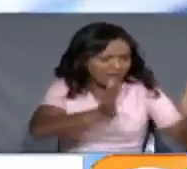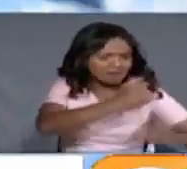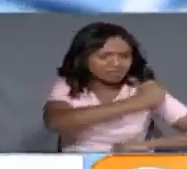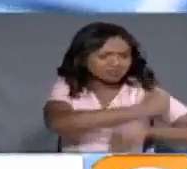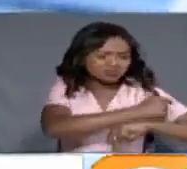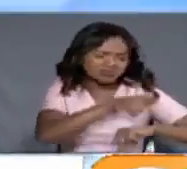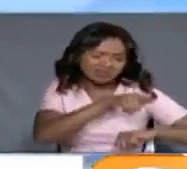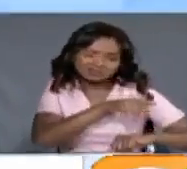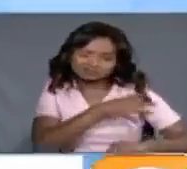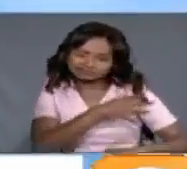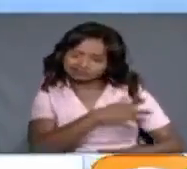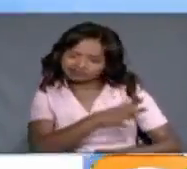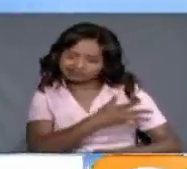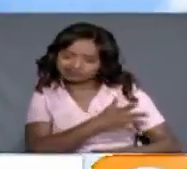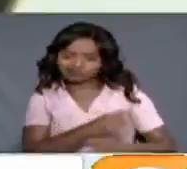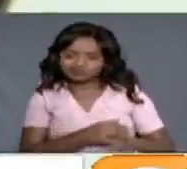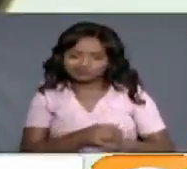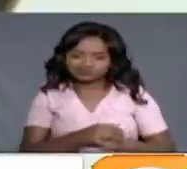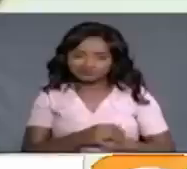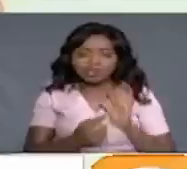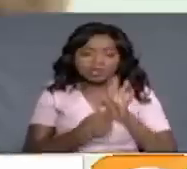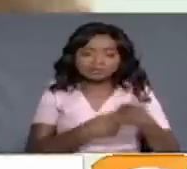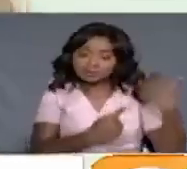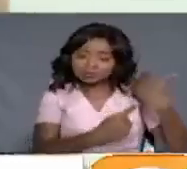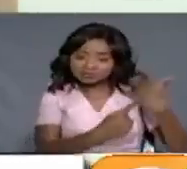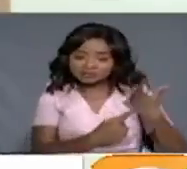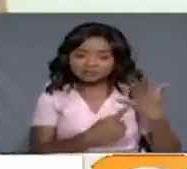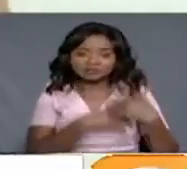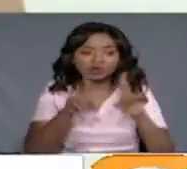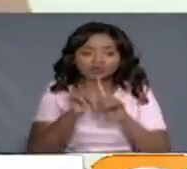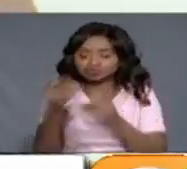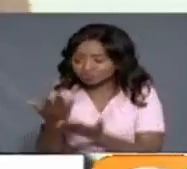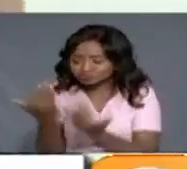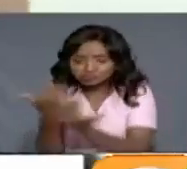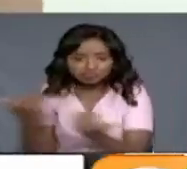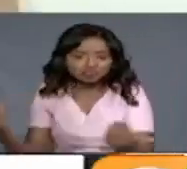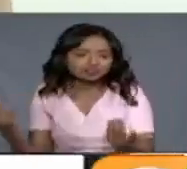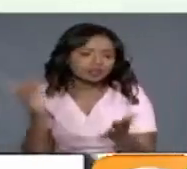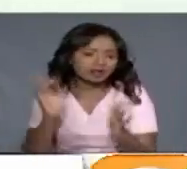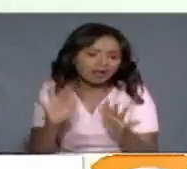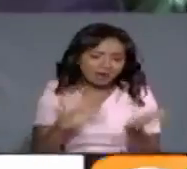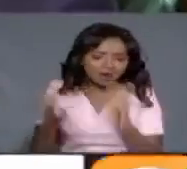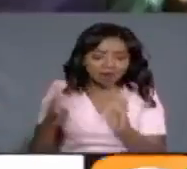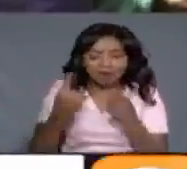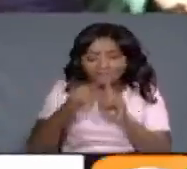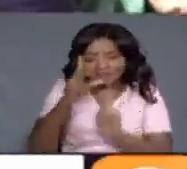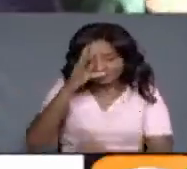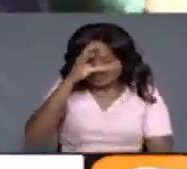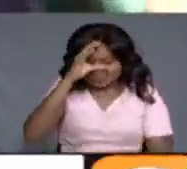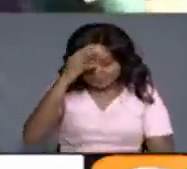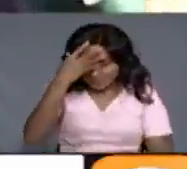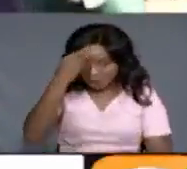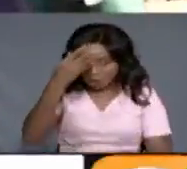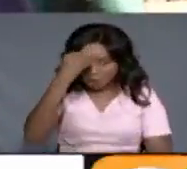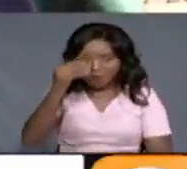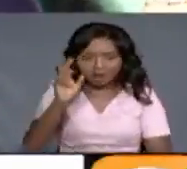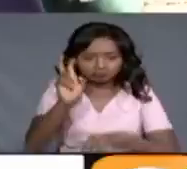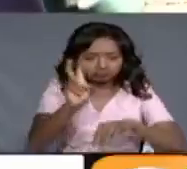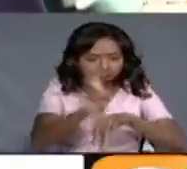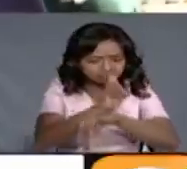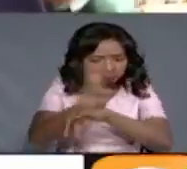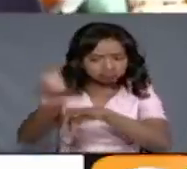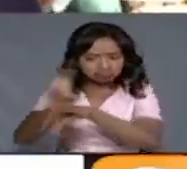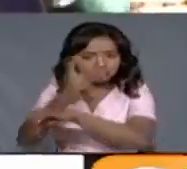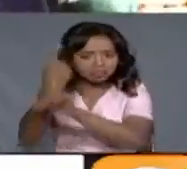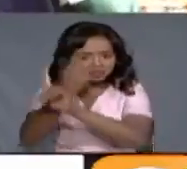delivery, particularly on digital literacy and the numbers in question, Education CS Professor George Magoha, who supervised a number of